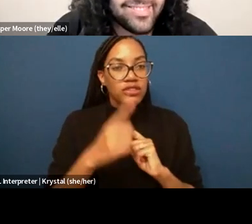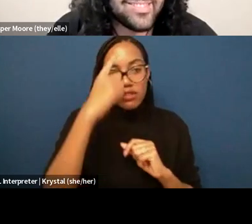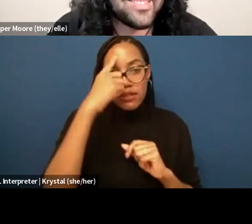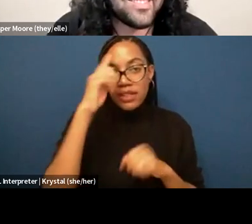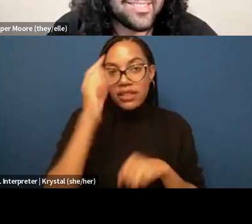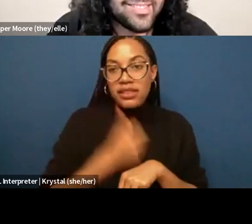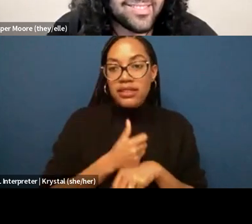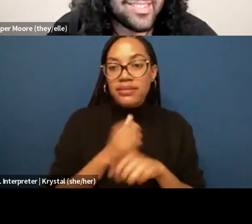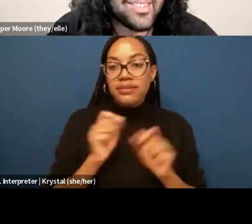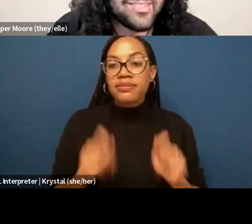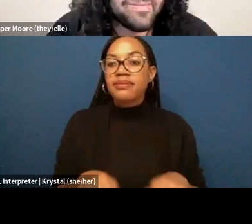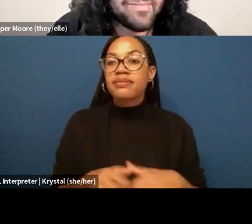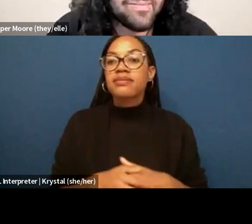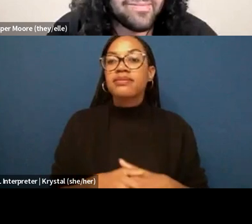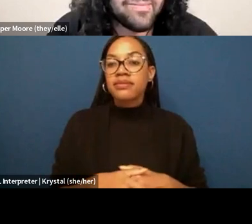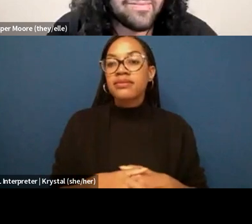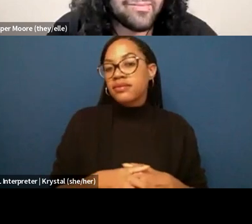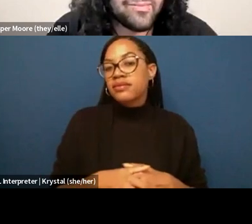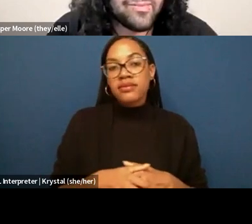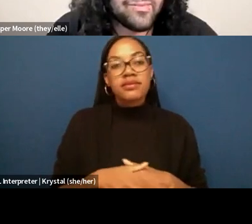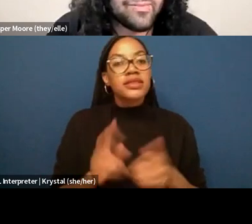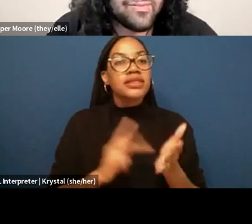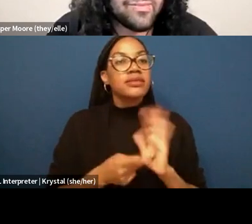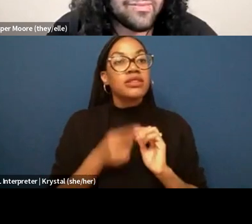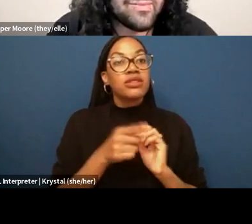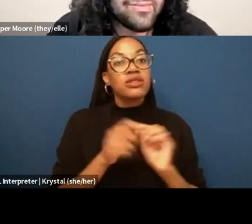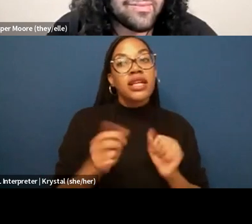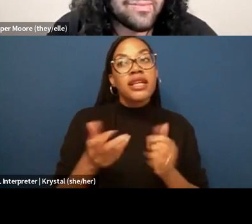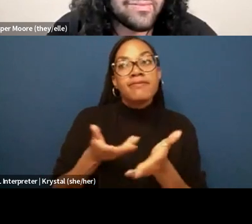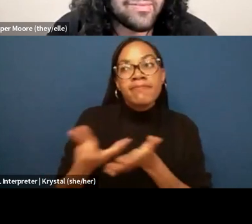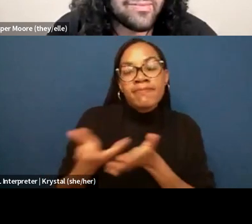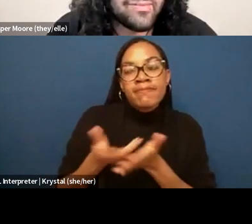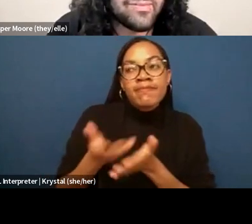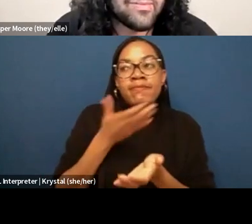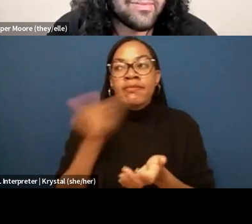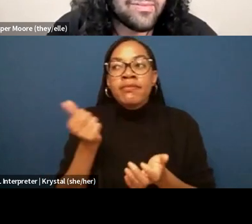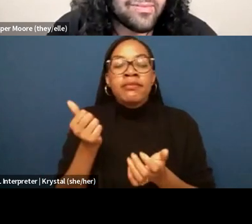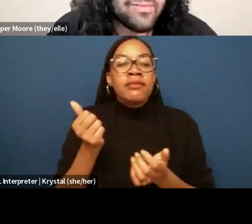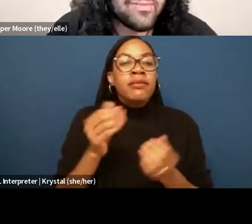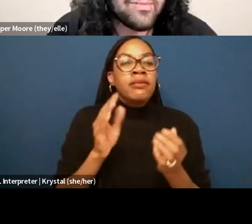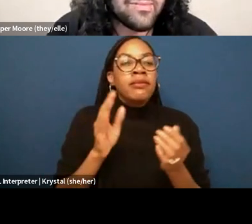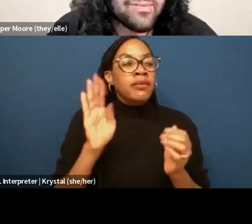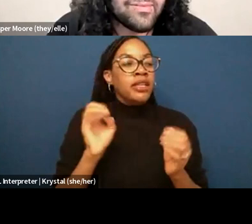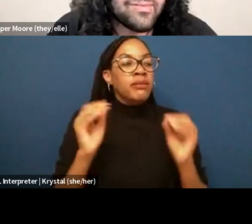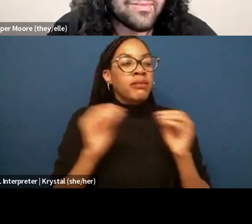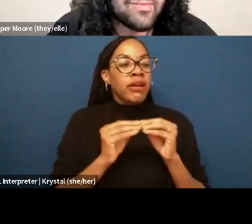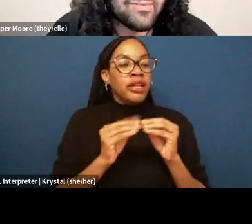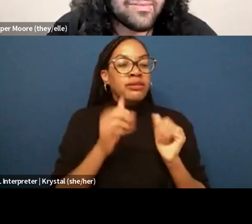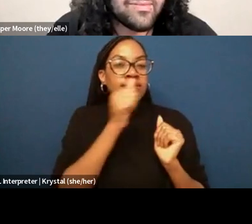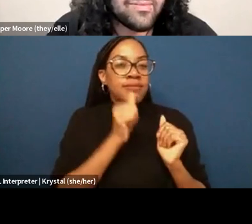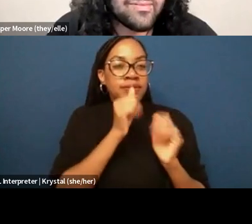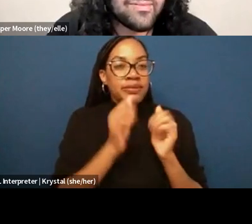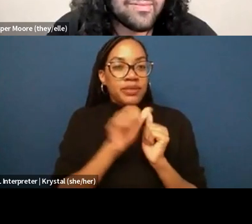mindset so you can get along with or be bearable to others, whether it is sit down in your class, I gotta